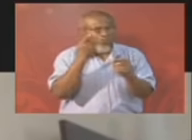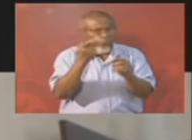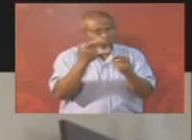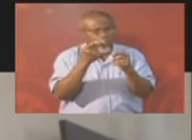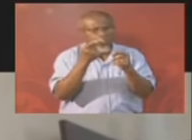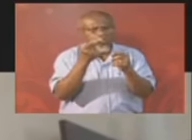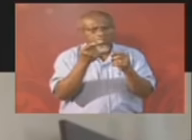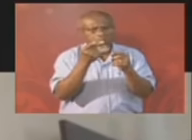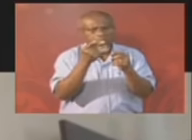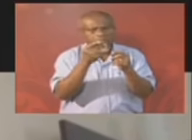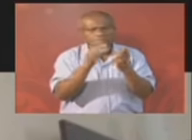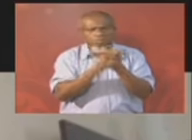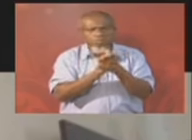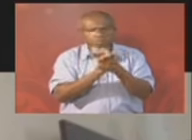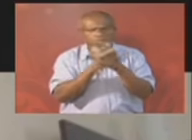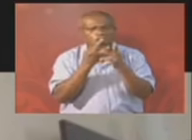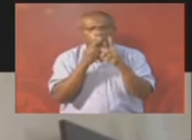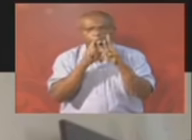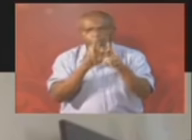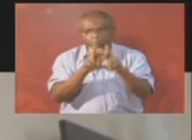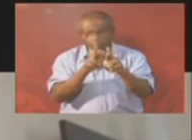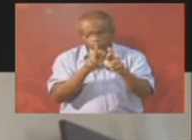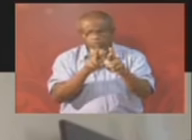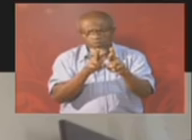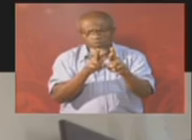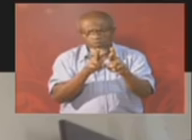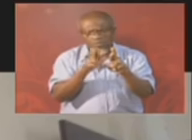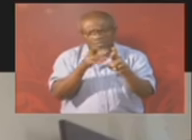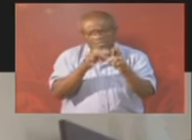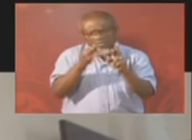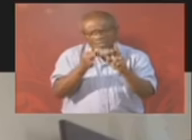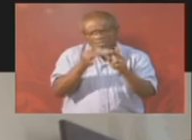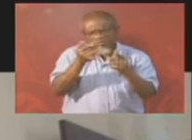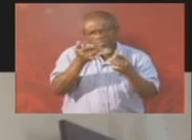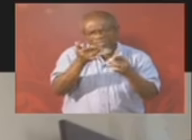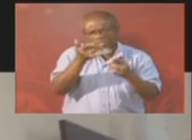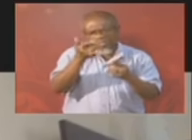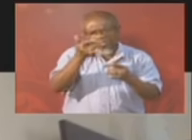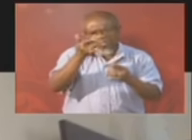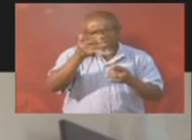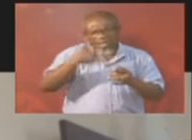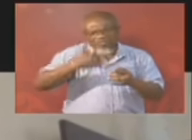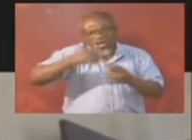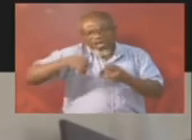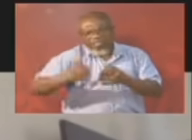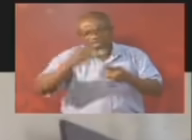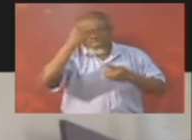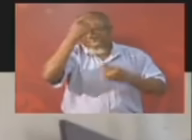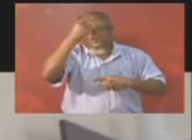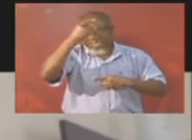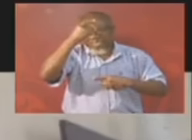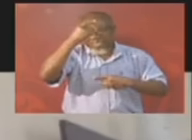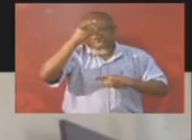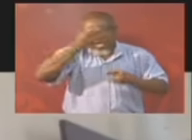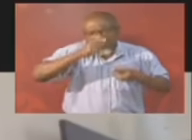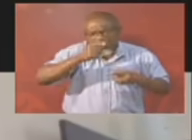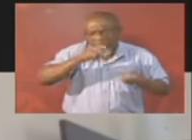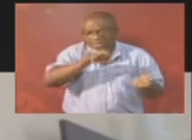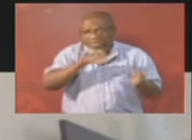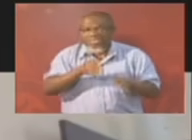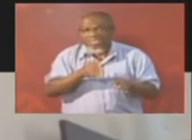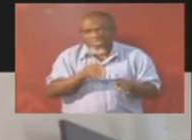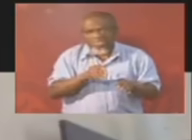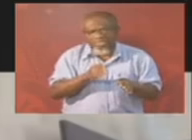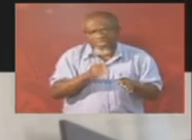that, a person had comorbidities, passed away. So I'm just wondering, can you give us an idea of